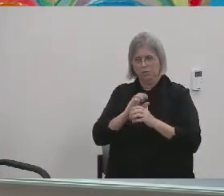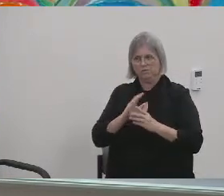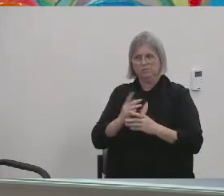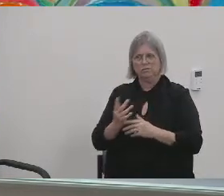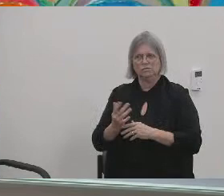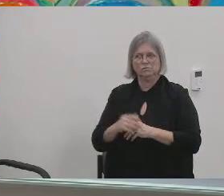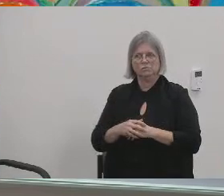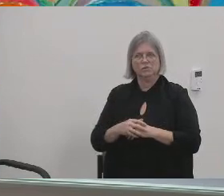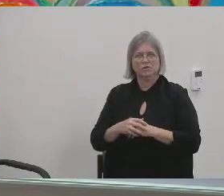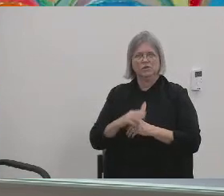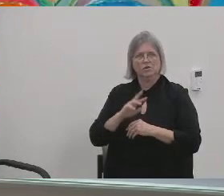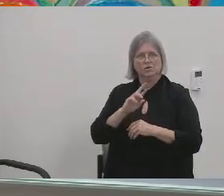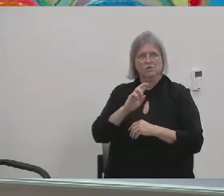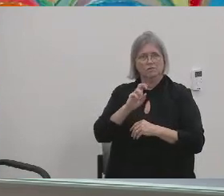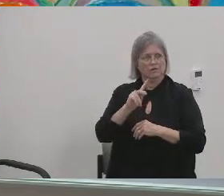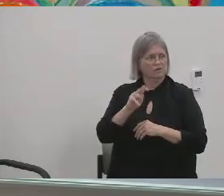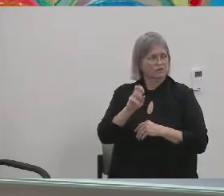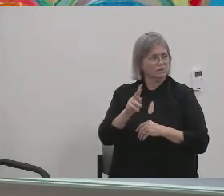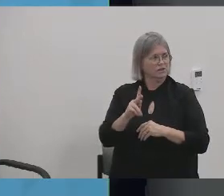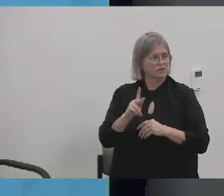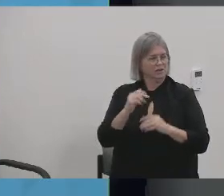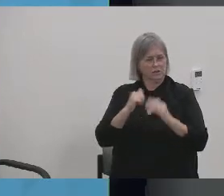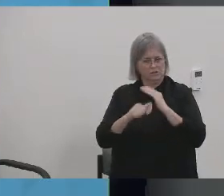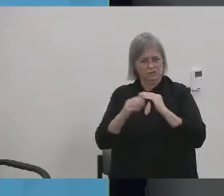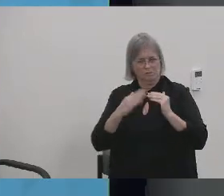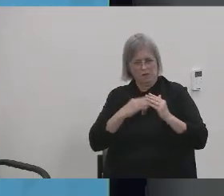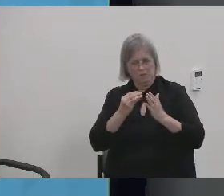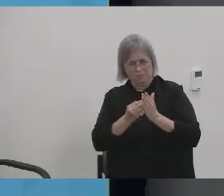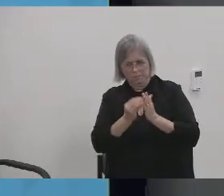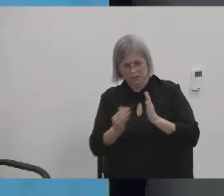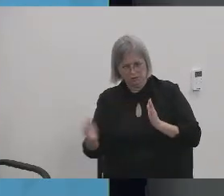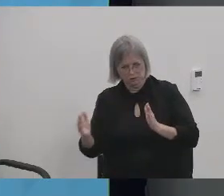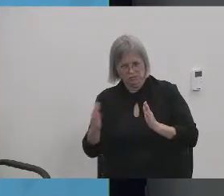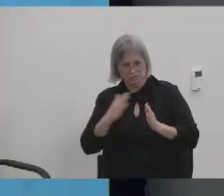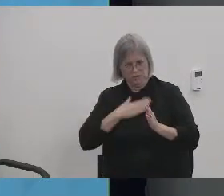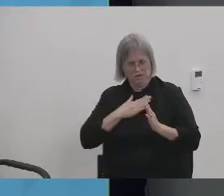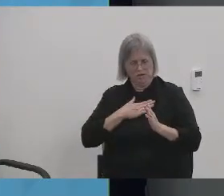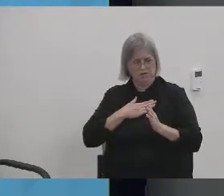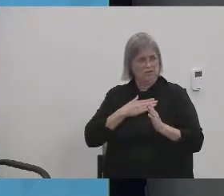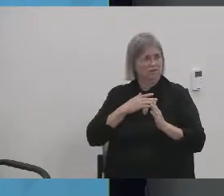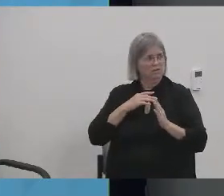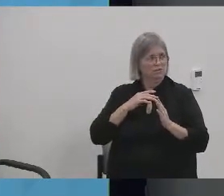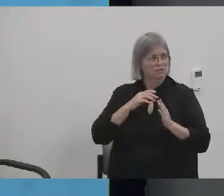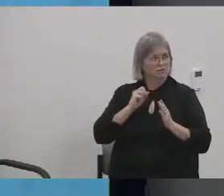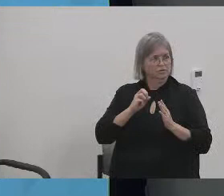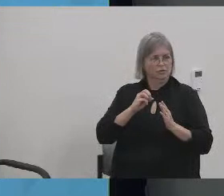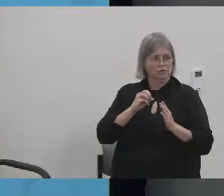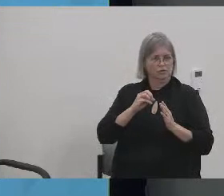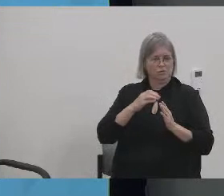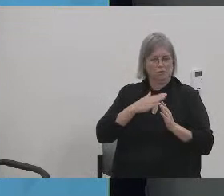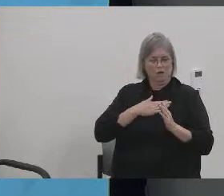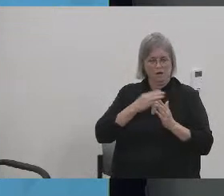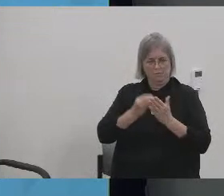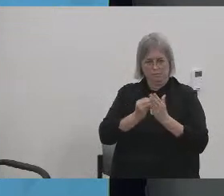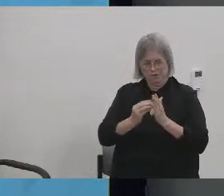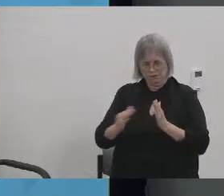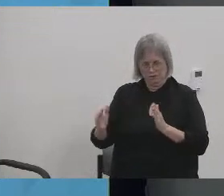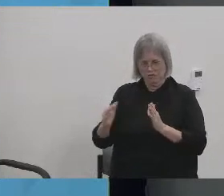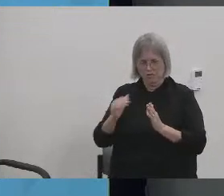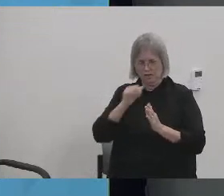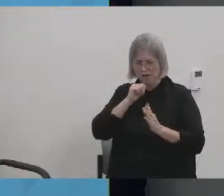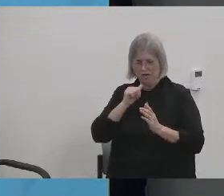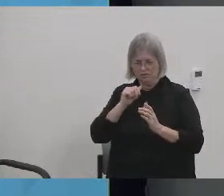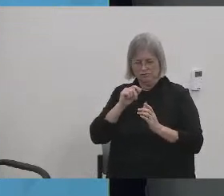under my budget. It's something that I work with. We are not making any adjustments to the budget that I work in. I'm reallocating,